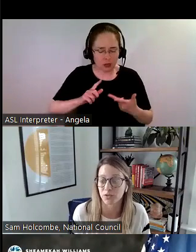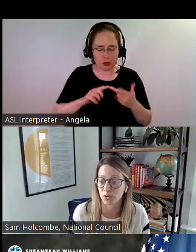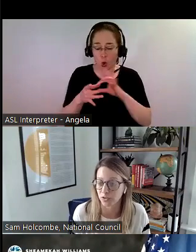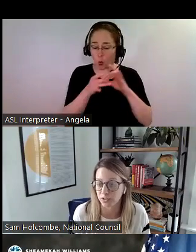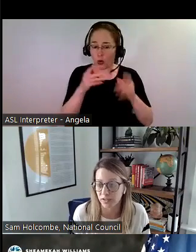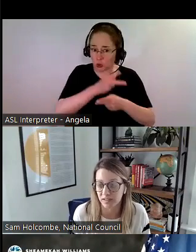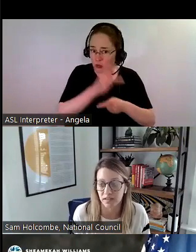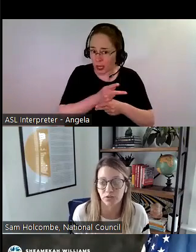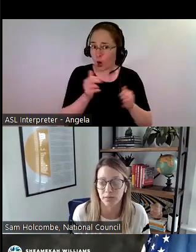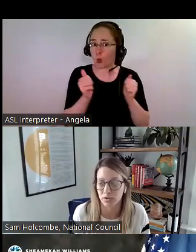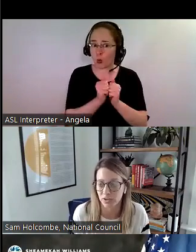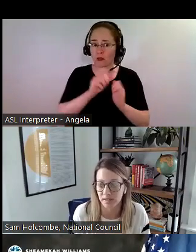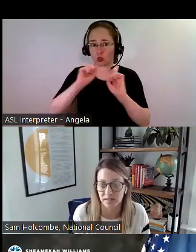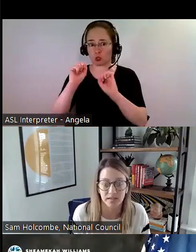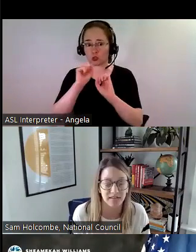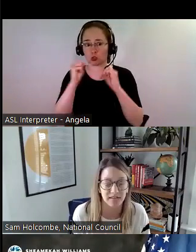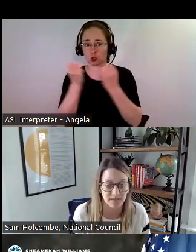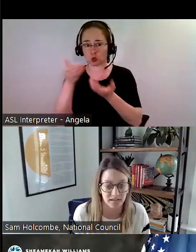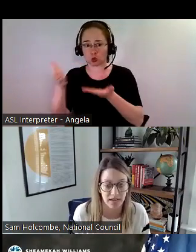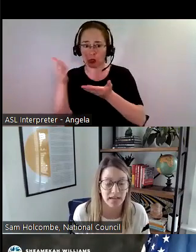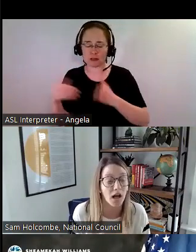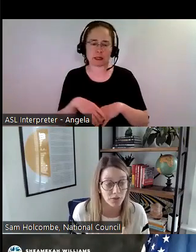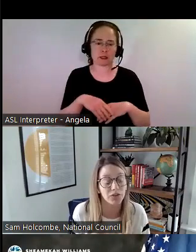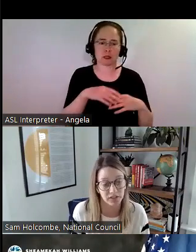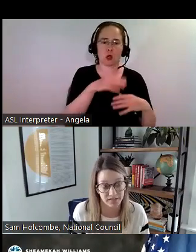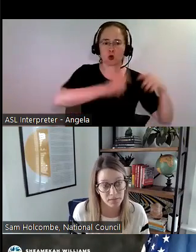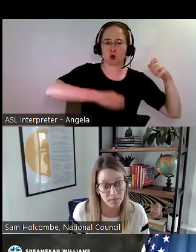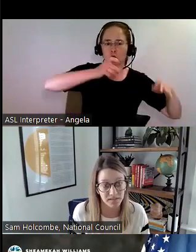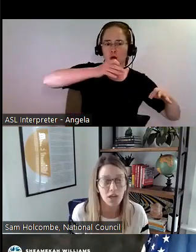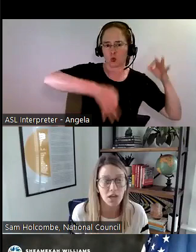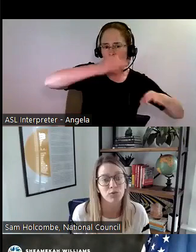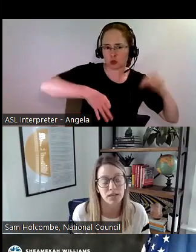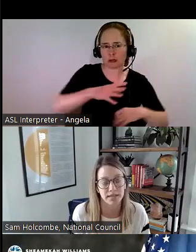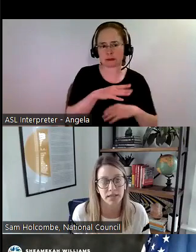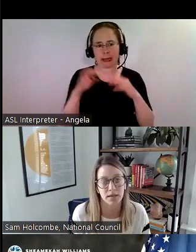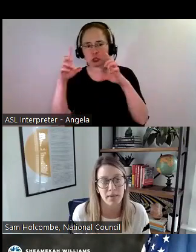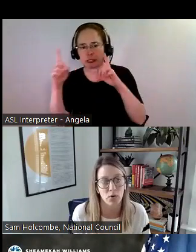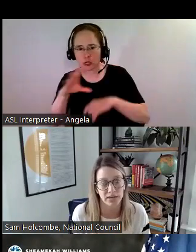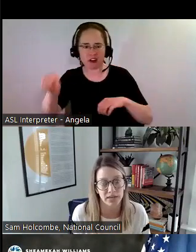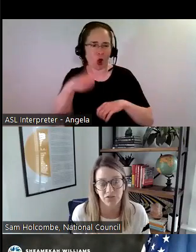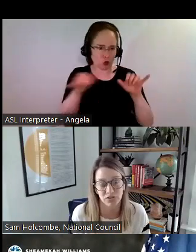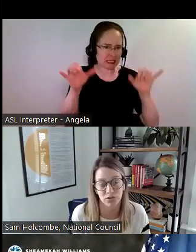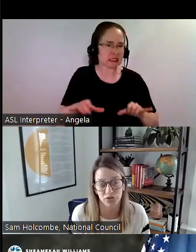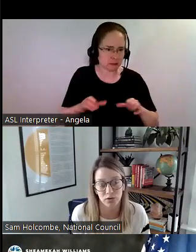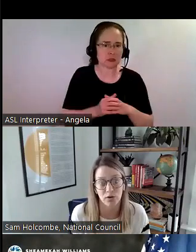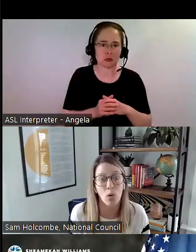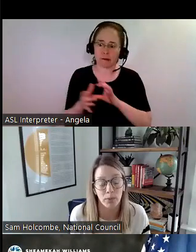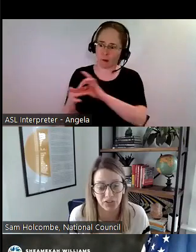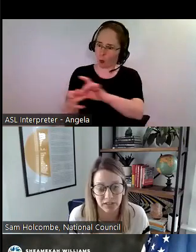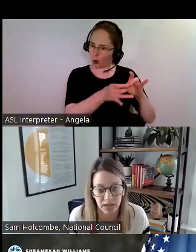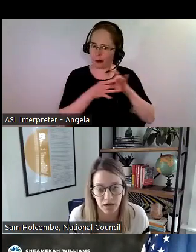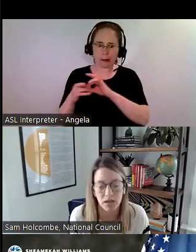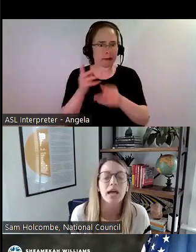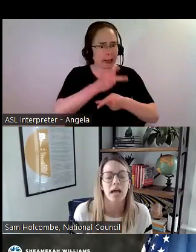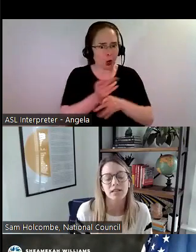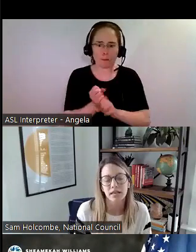of care with social services, criminal justice, education, and other systems. So really thinking about coordination to ensure